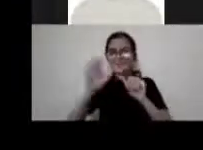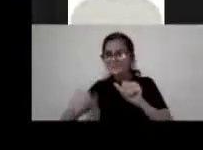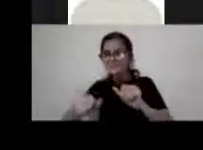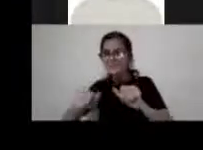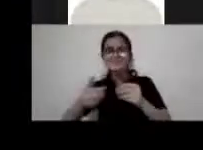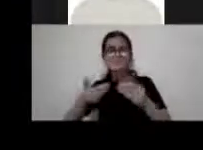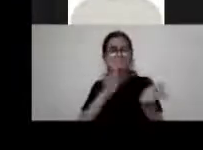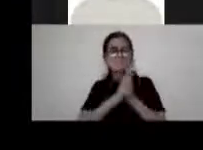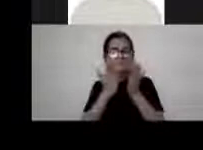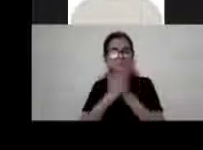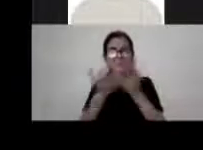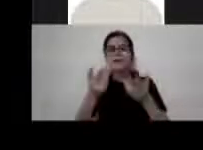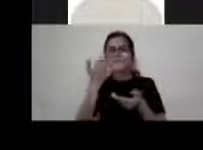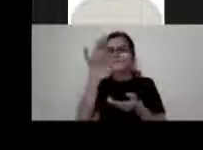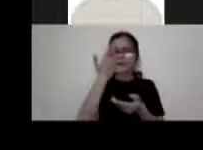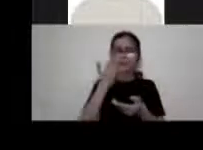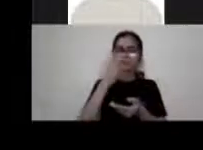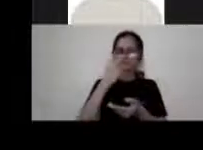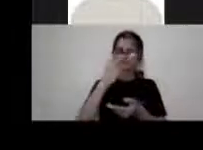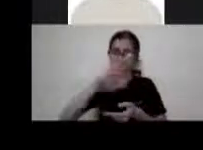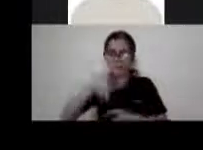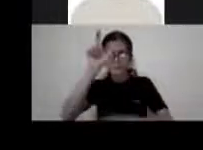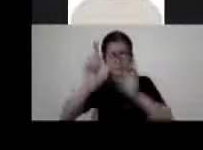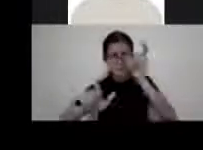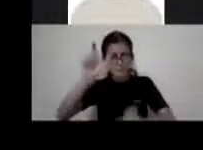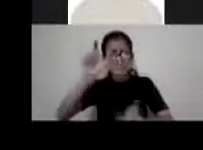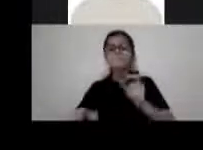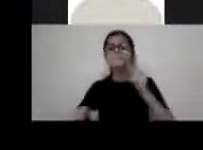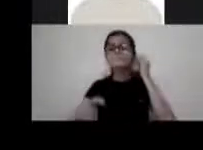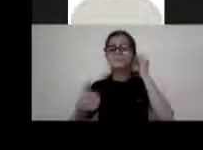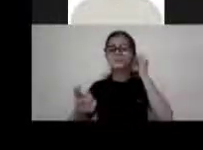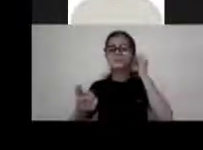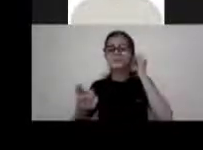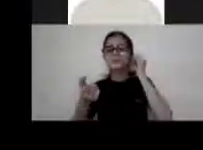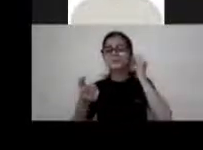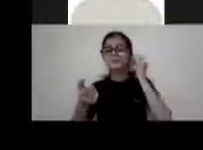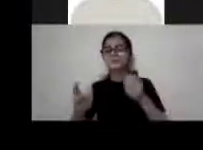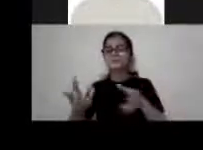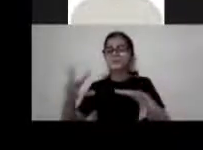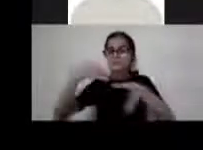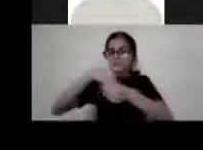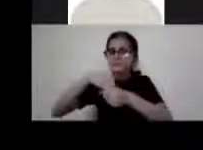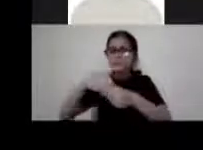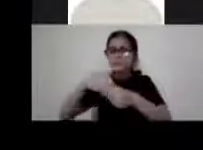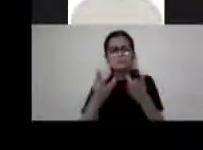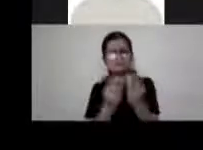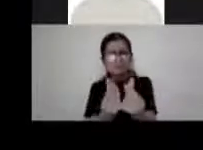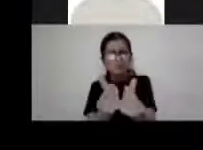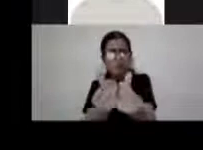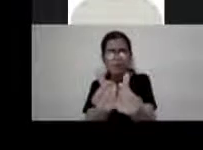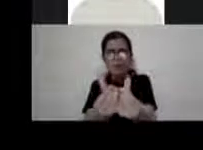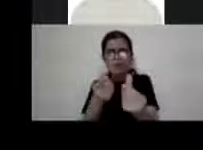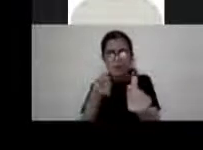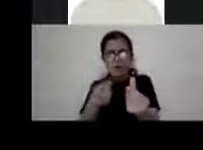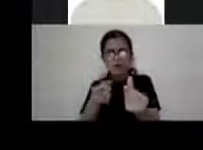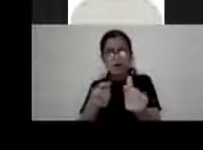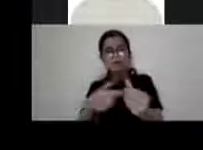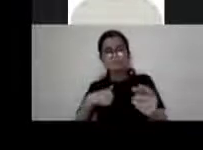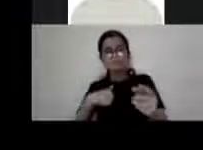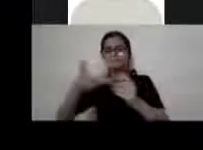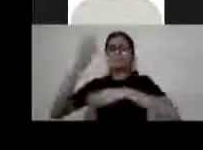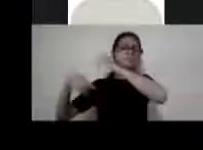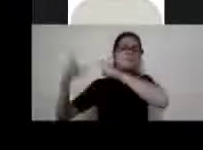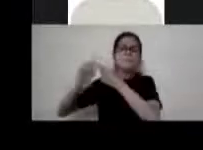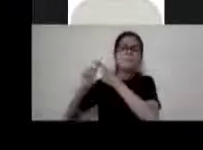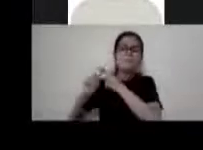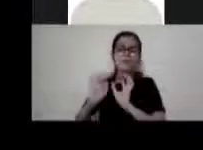partially sighted people, our focus here again is not to come up with a solution that would have been done in the past.